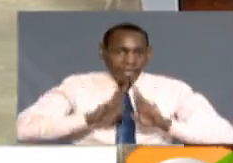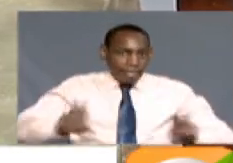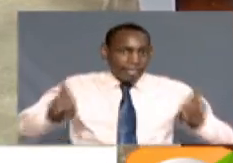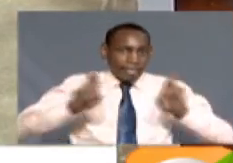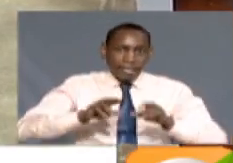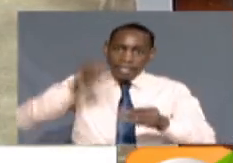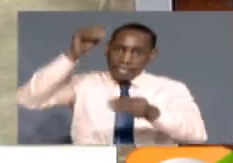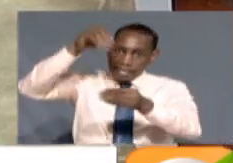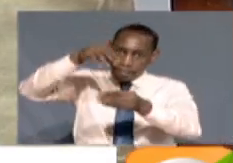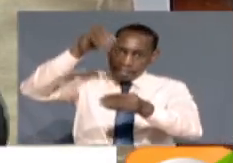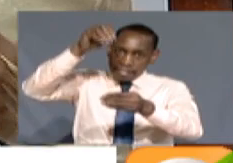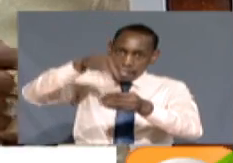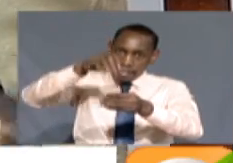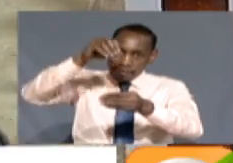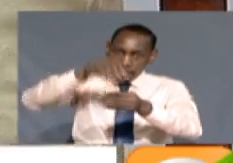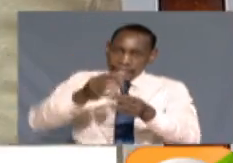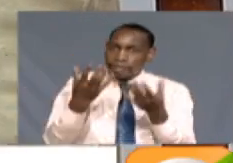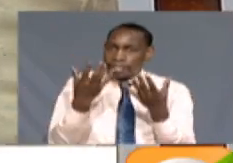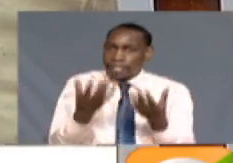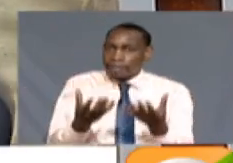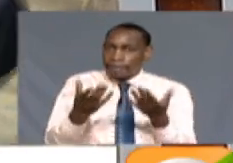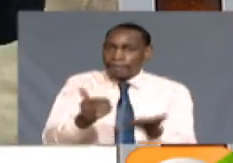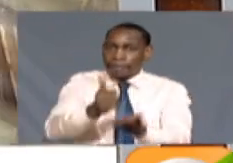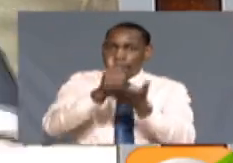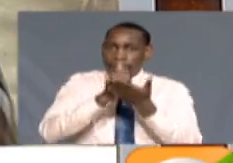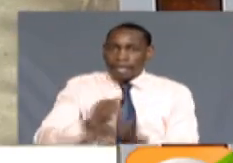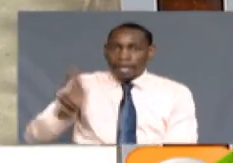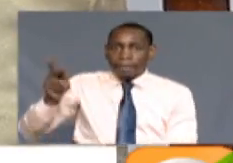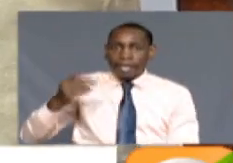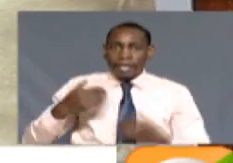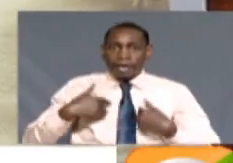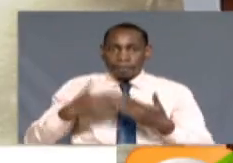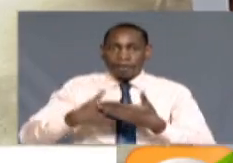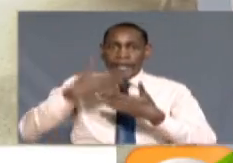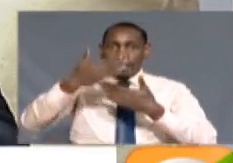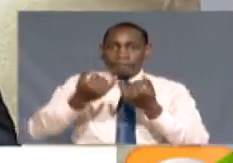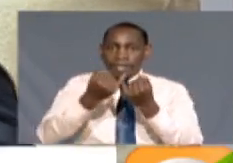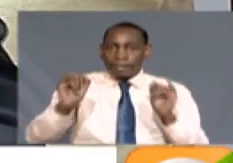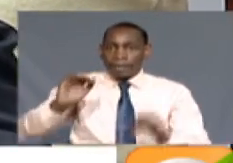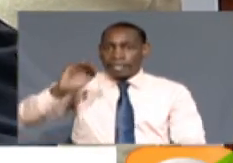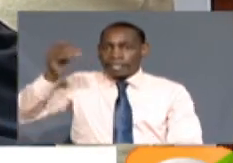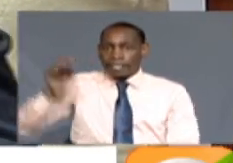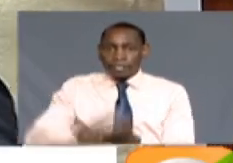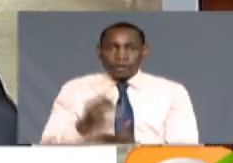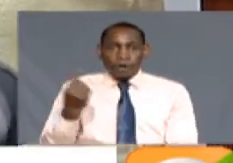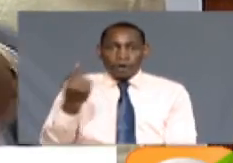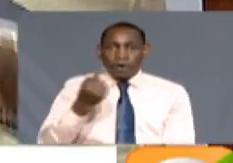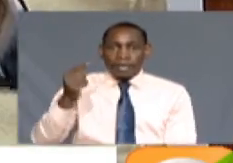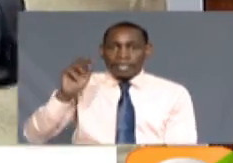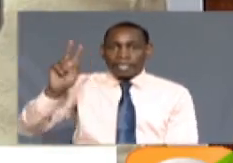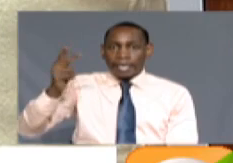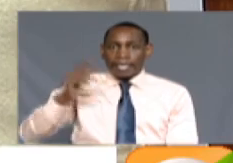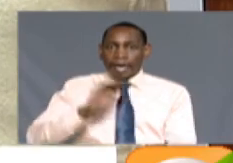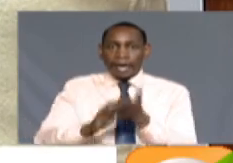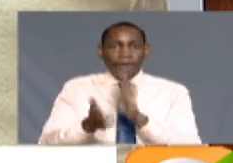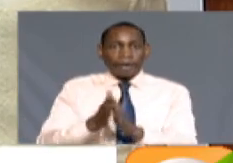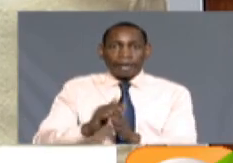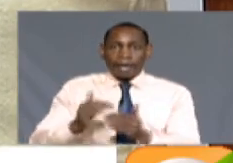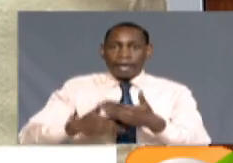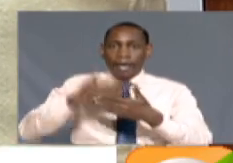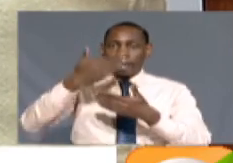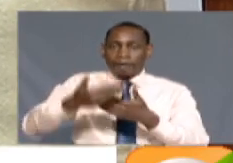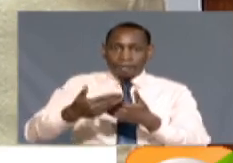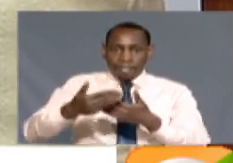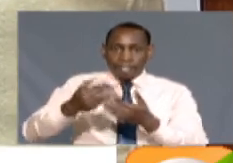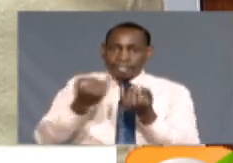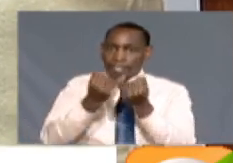in billions to assist Kenya to have a post-independent city. It is only Kenya which doesn't have a post-independent Kenya